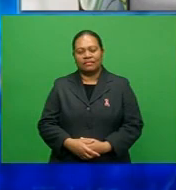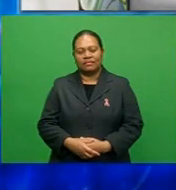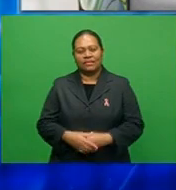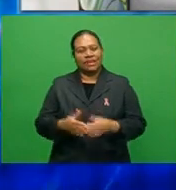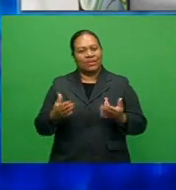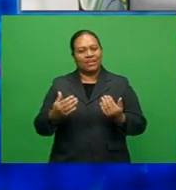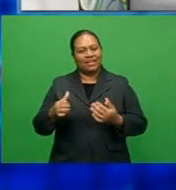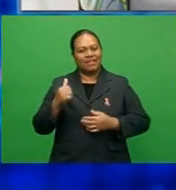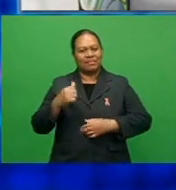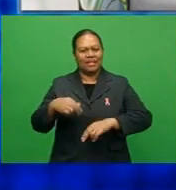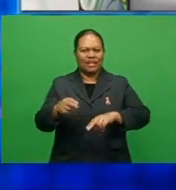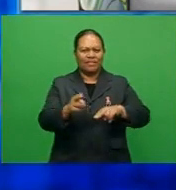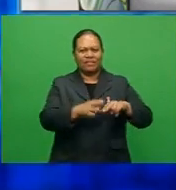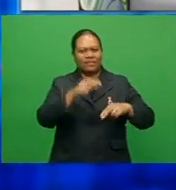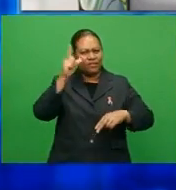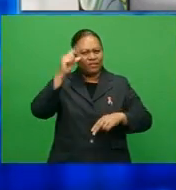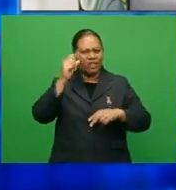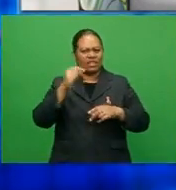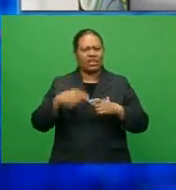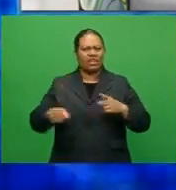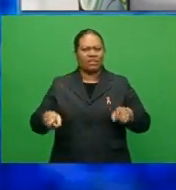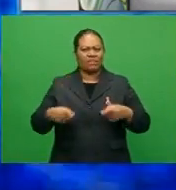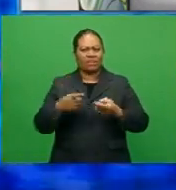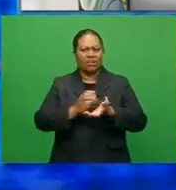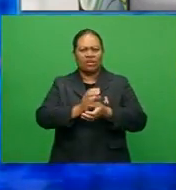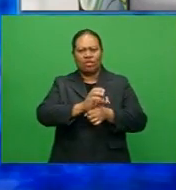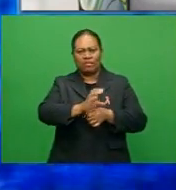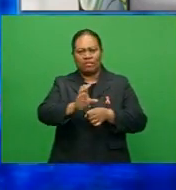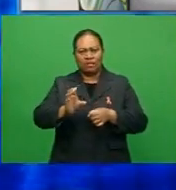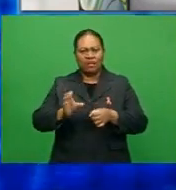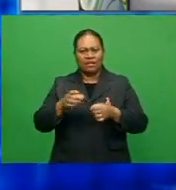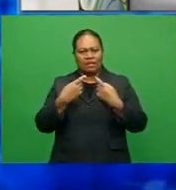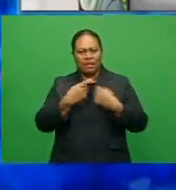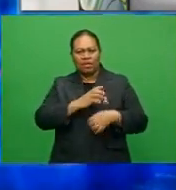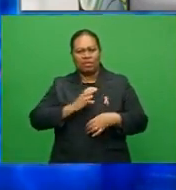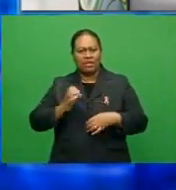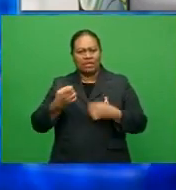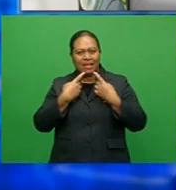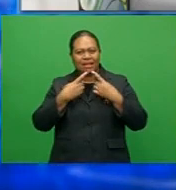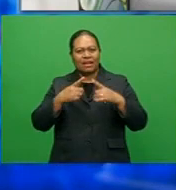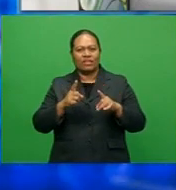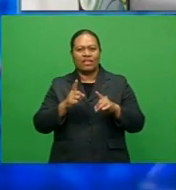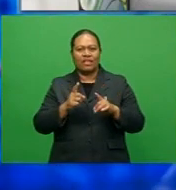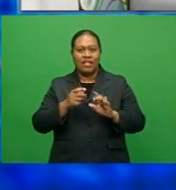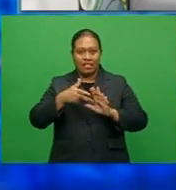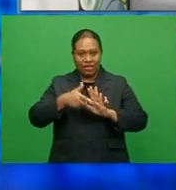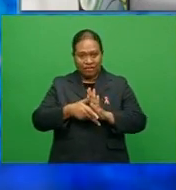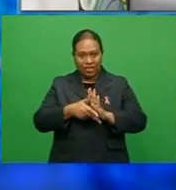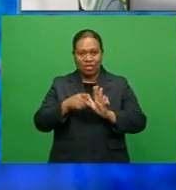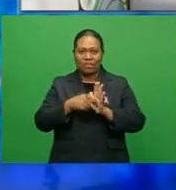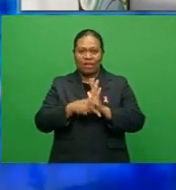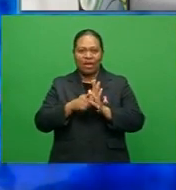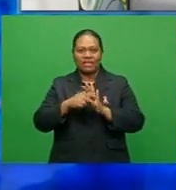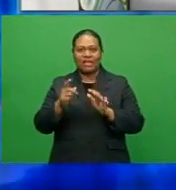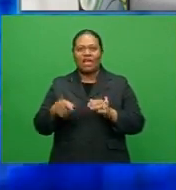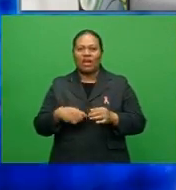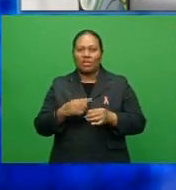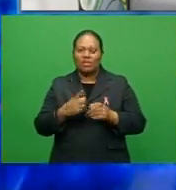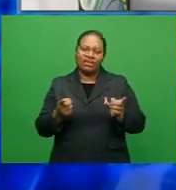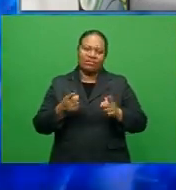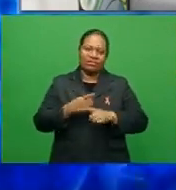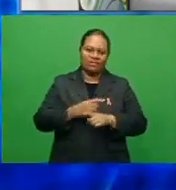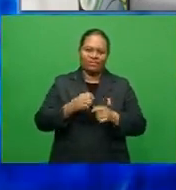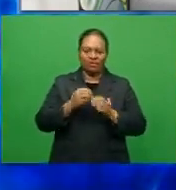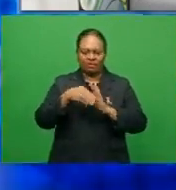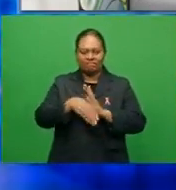Welcome back. The Fijian Competition and Consumer Commission has announced that new fuel prices will come into effect from Sunday. The